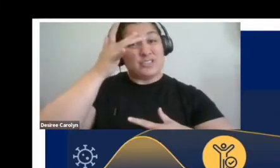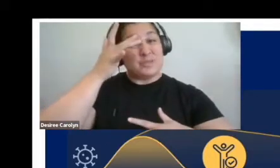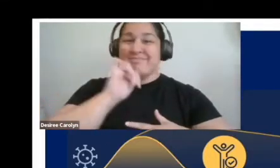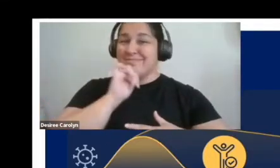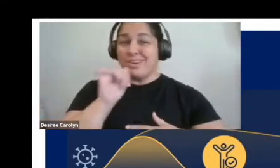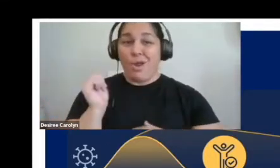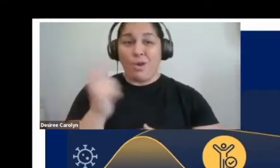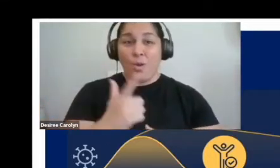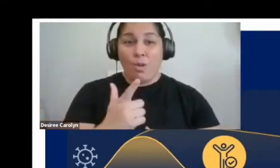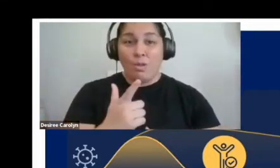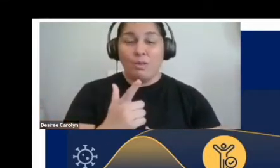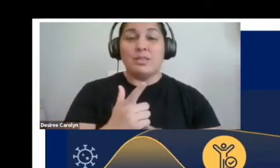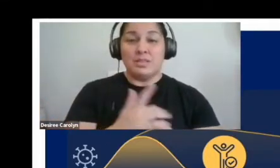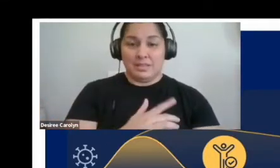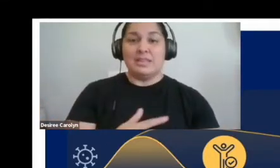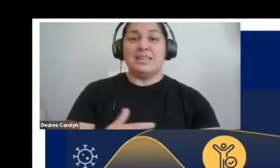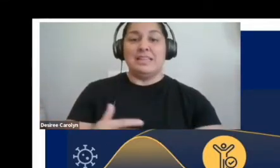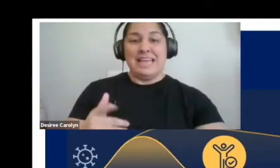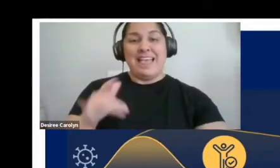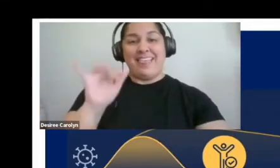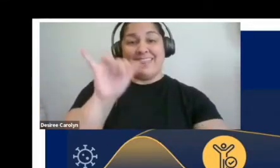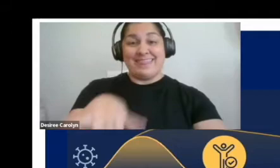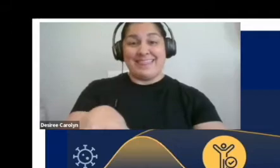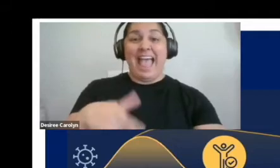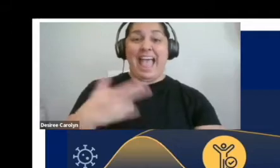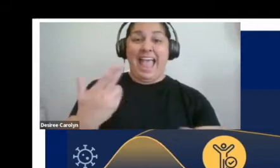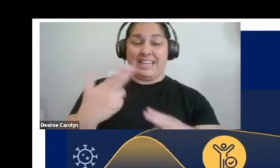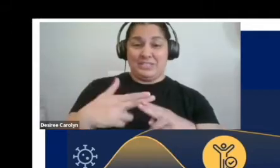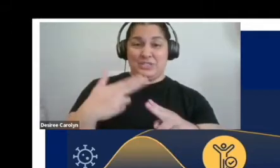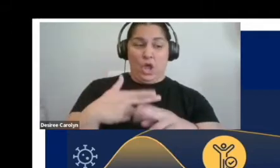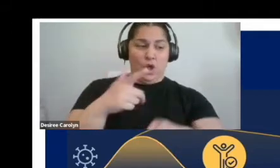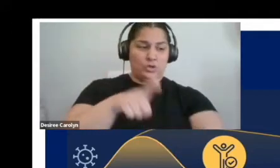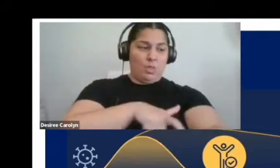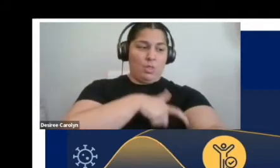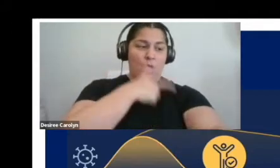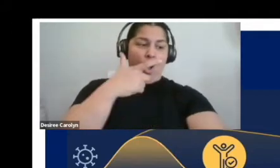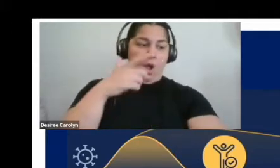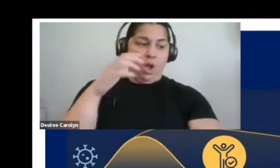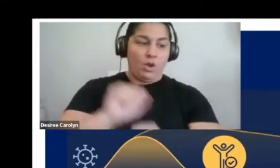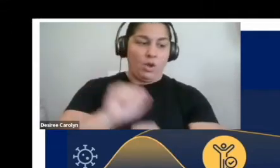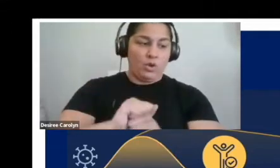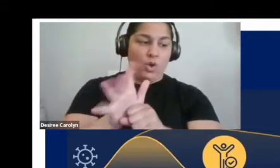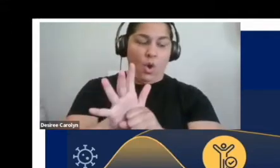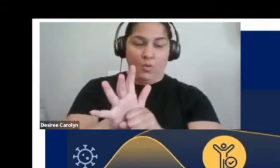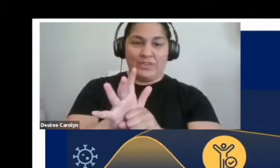referred to as long COVID. Some people with long COVID refer to